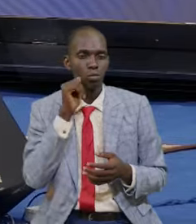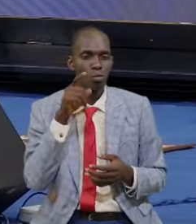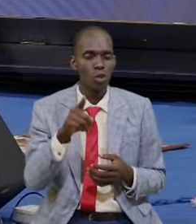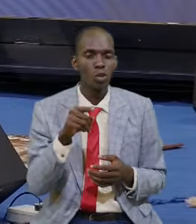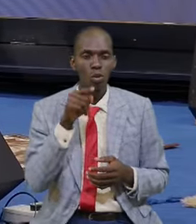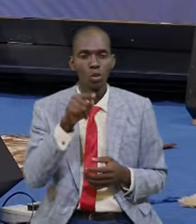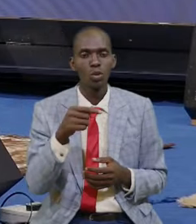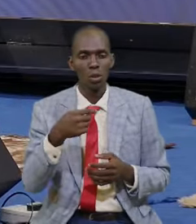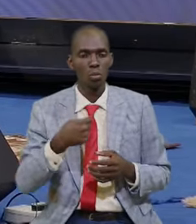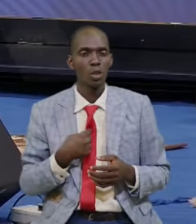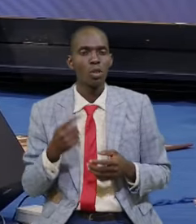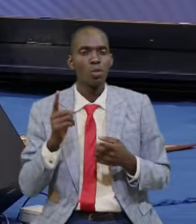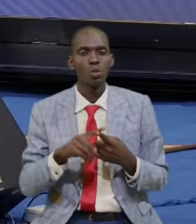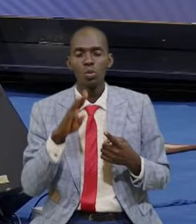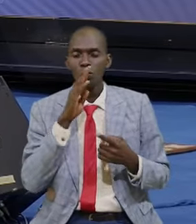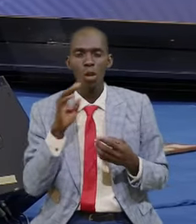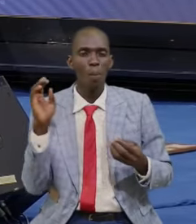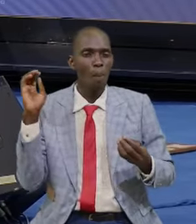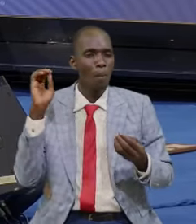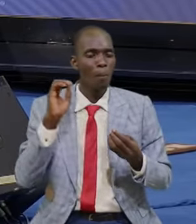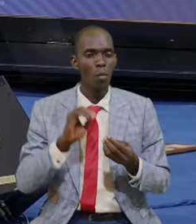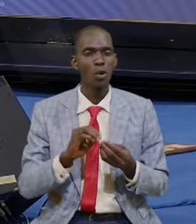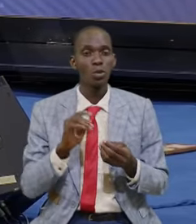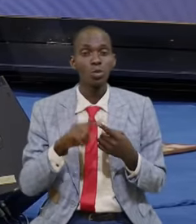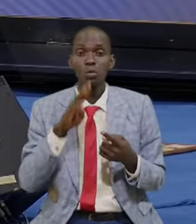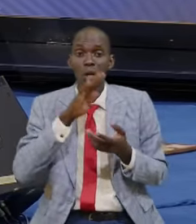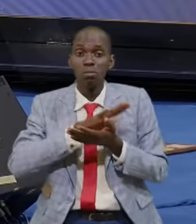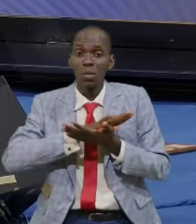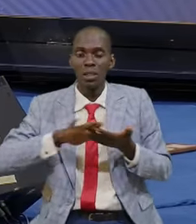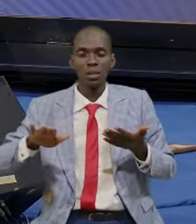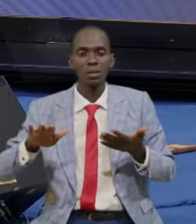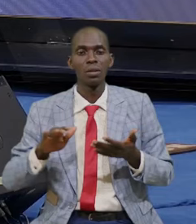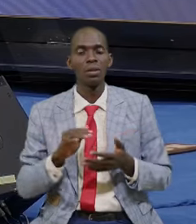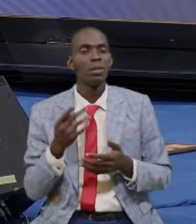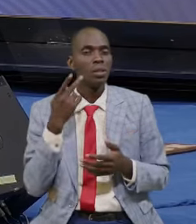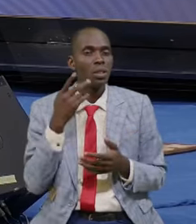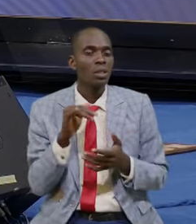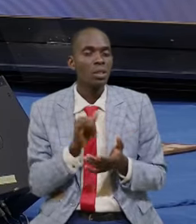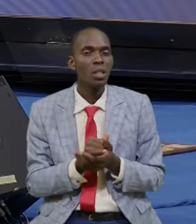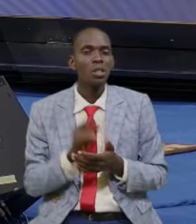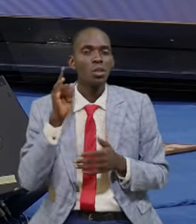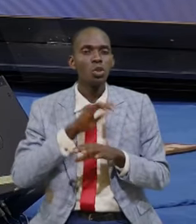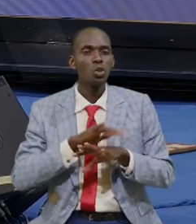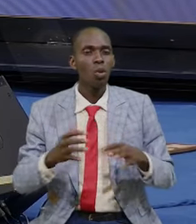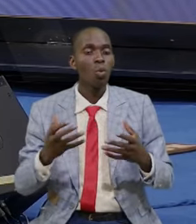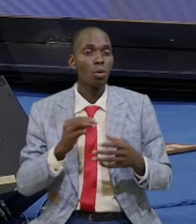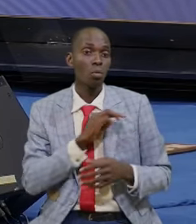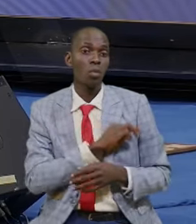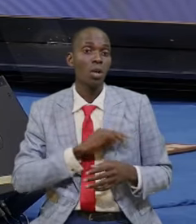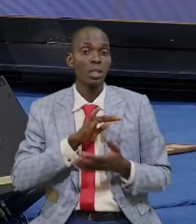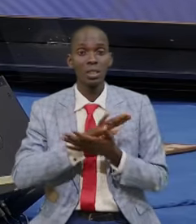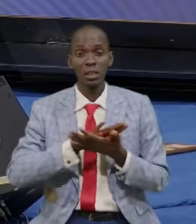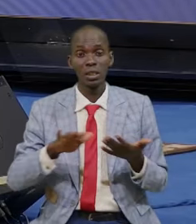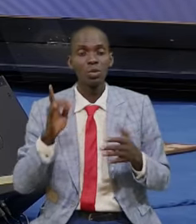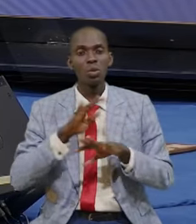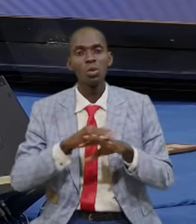be morally clean spiritually. He doesn't want us getting involved with Satan, with Belial. He